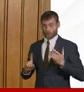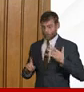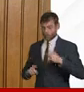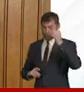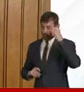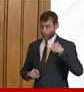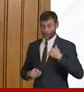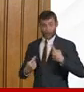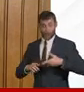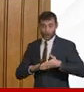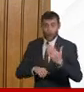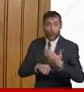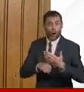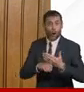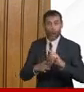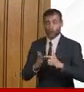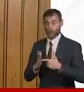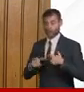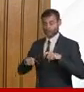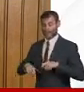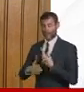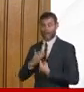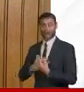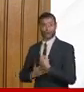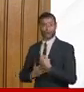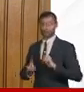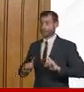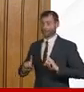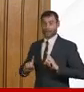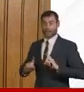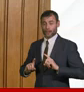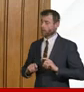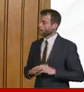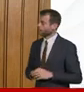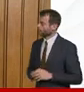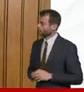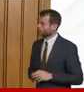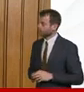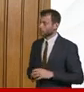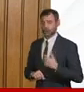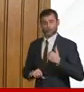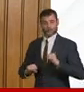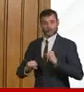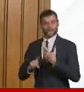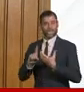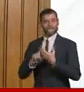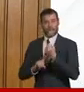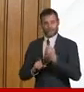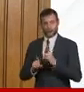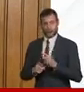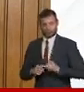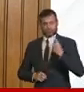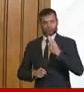actually take their families or themselves out of isolation safely and be on the front line we're not there at the moment but we have that